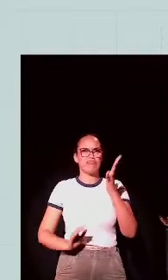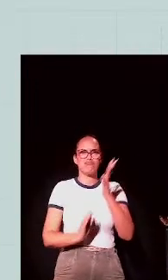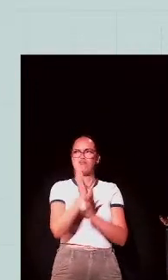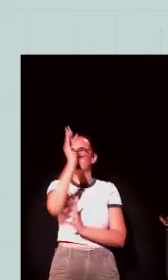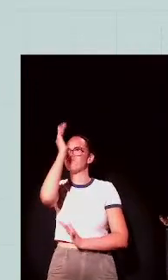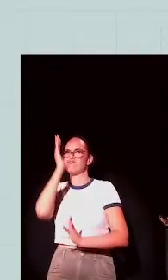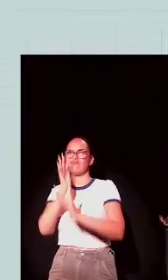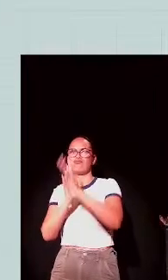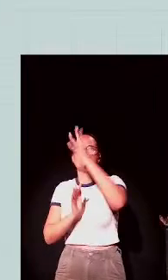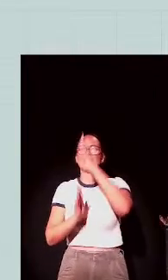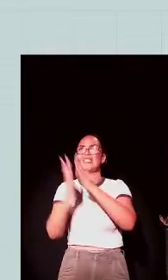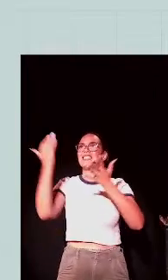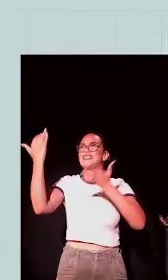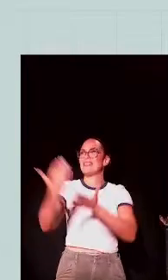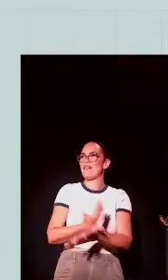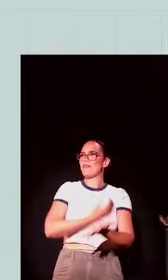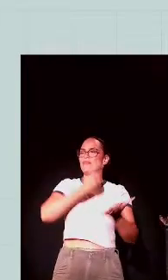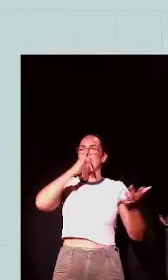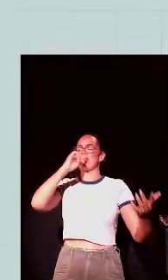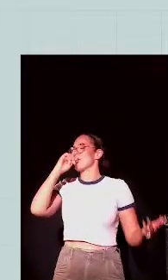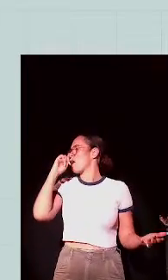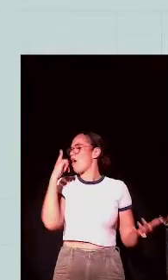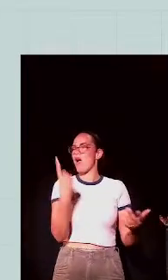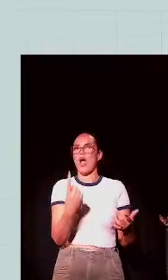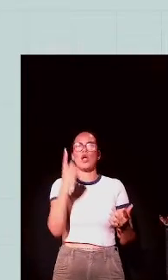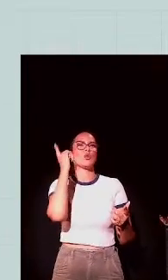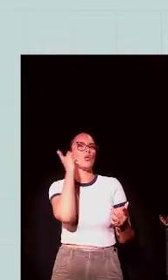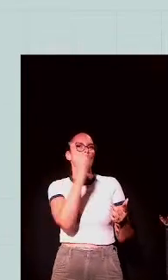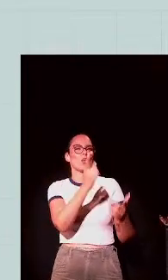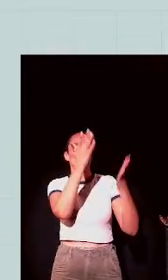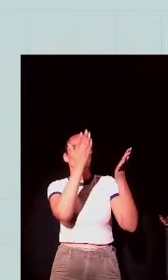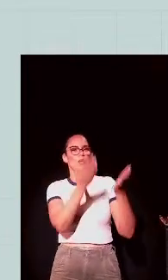one could save me but you.